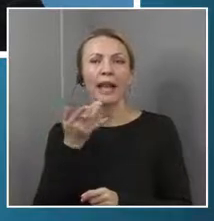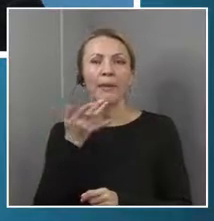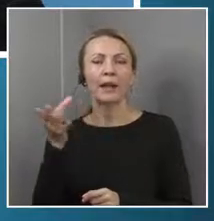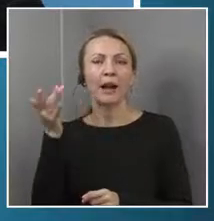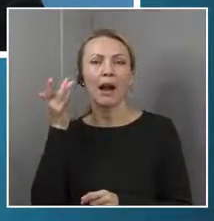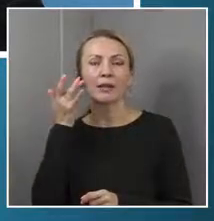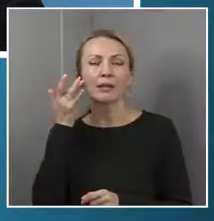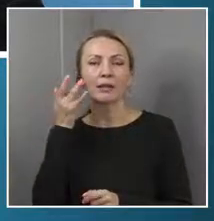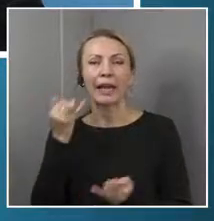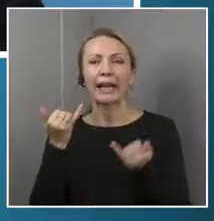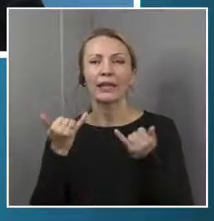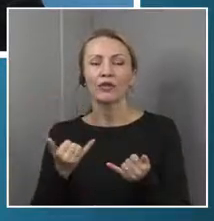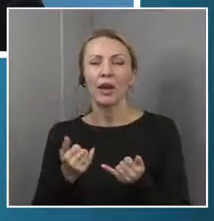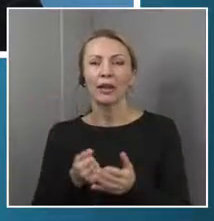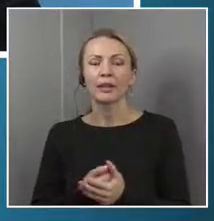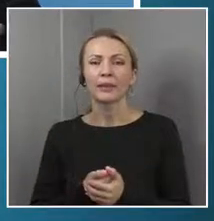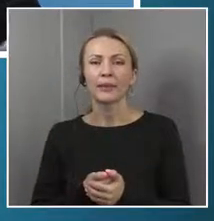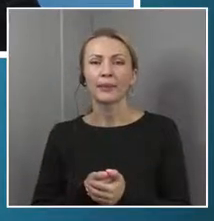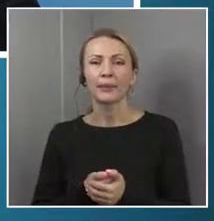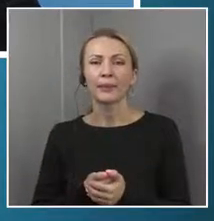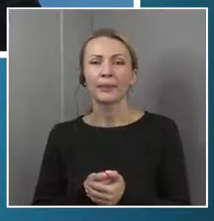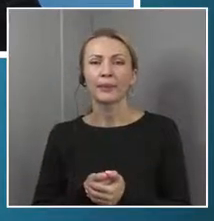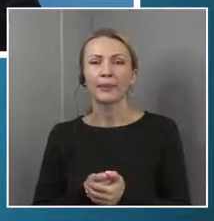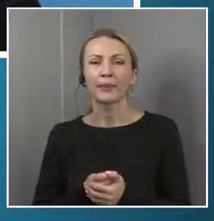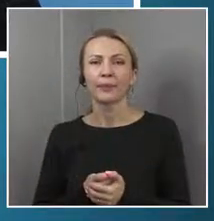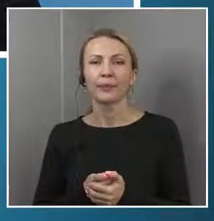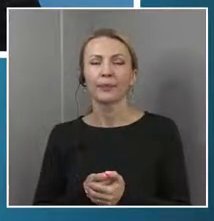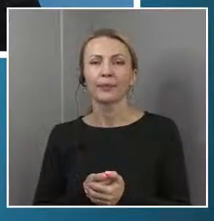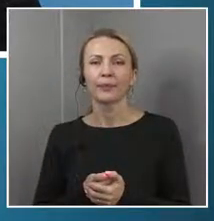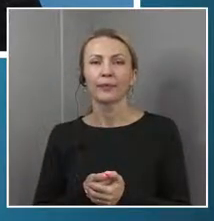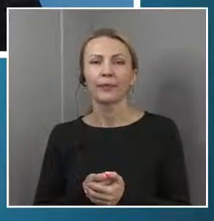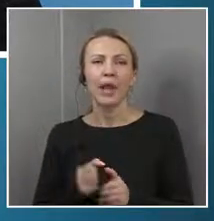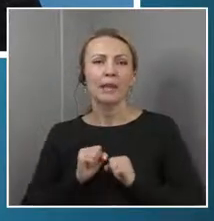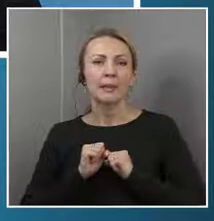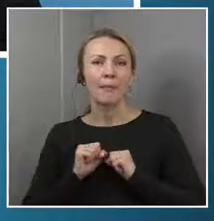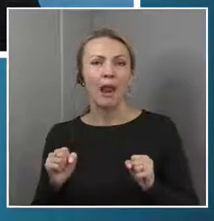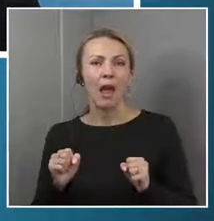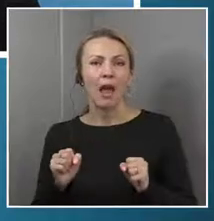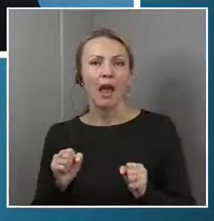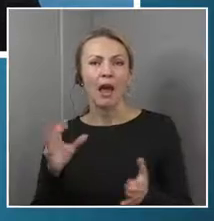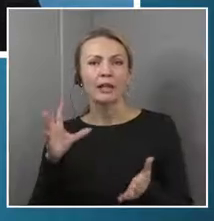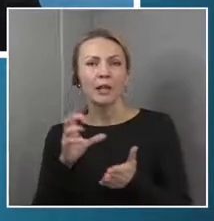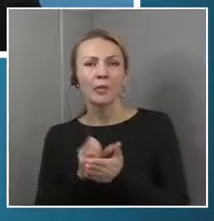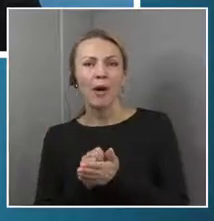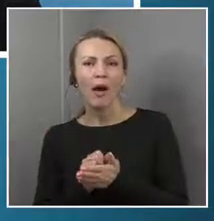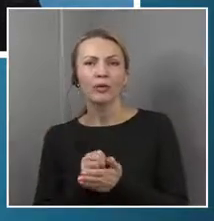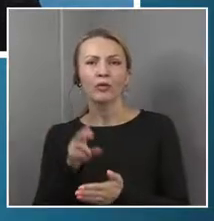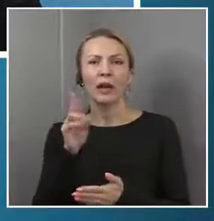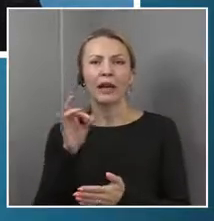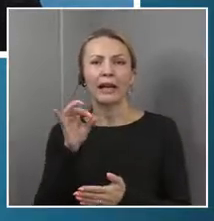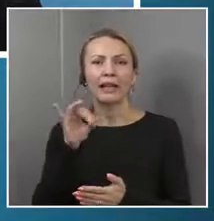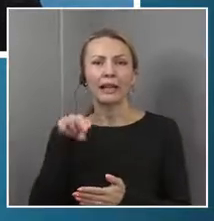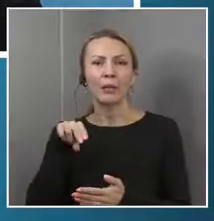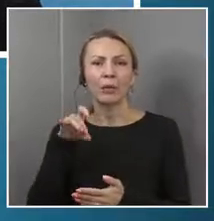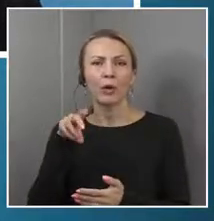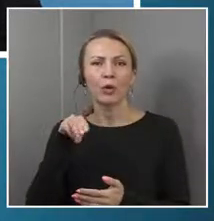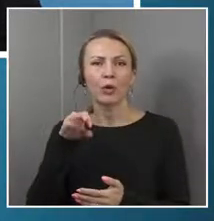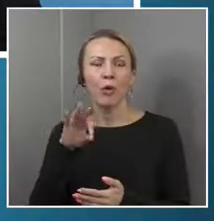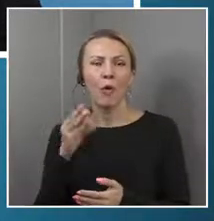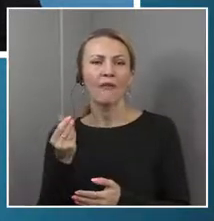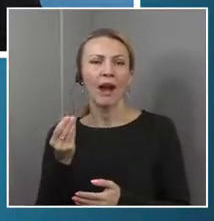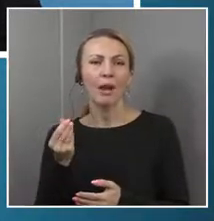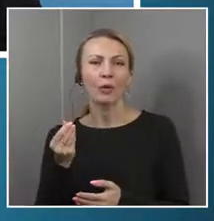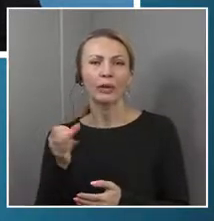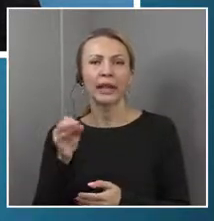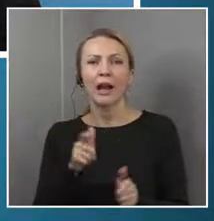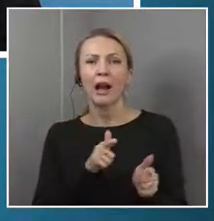world of cryptocurrencies, they're more apt to step into the superficially more risk-taking